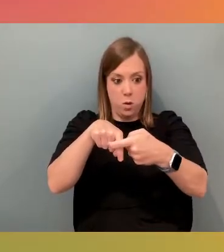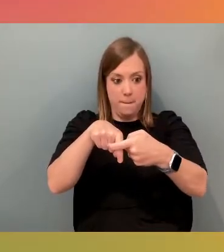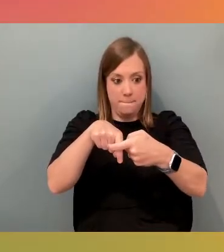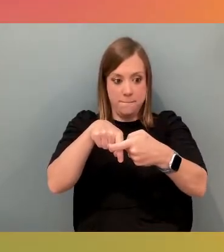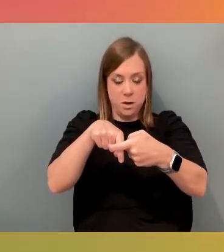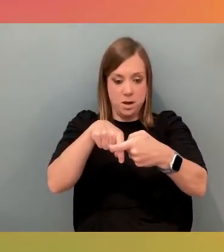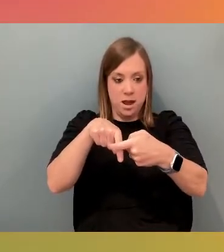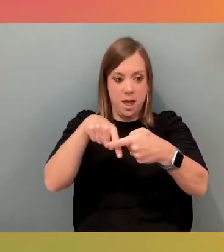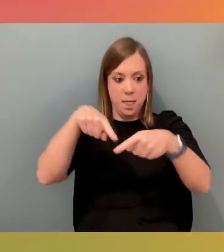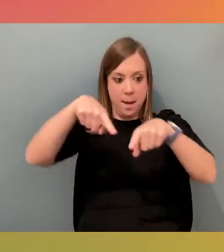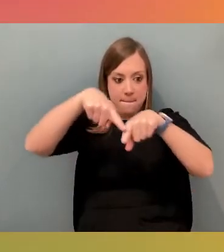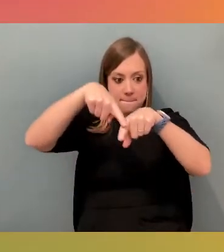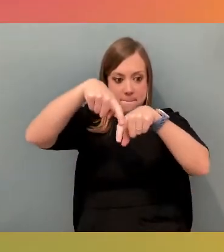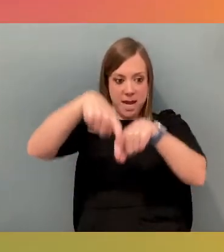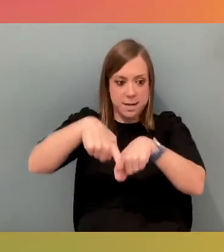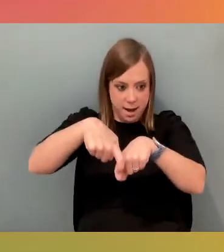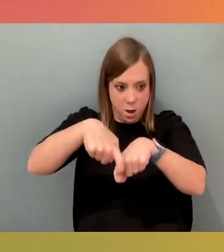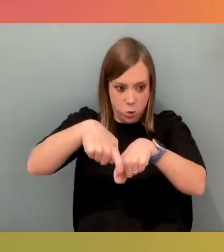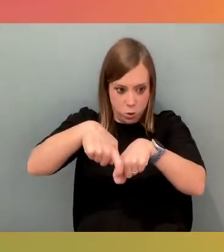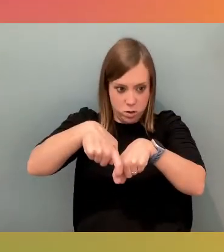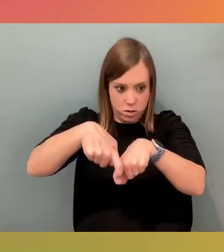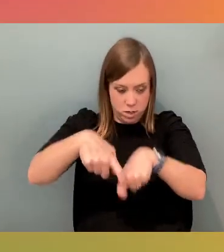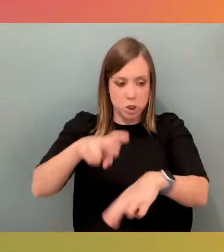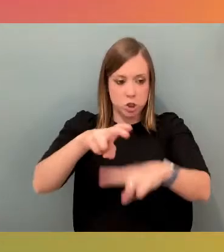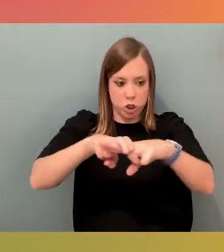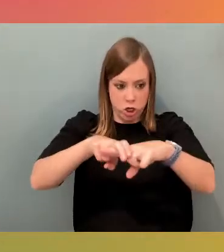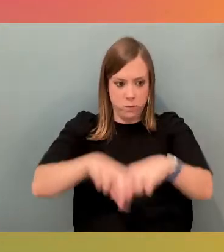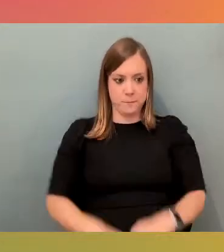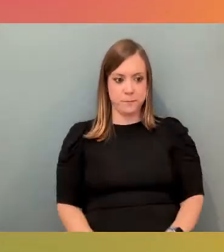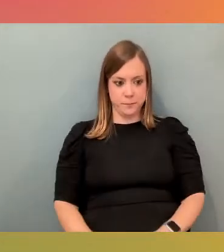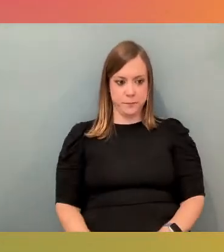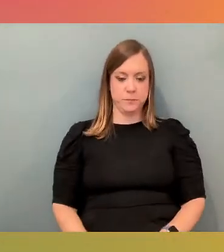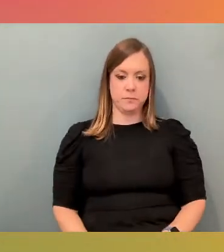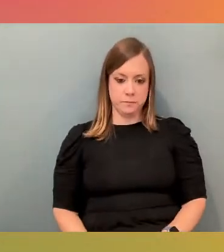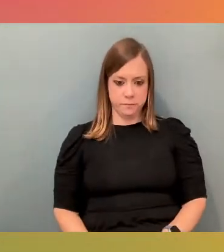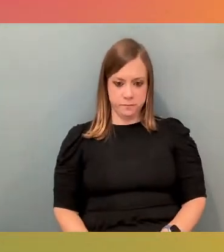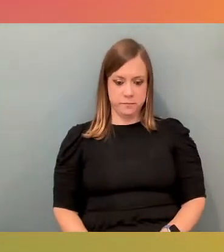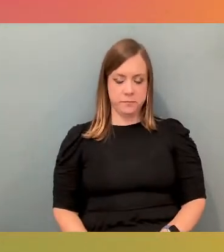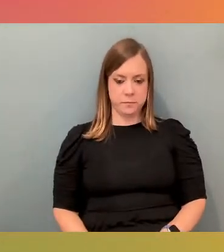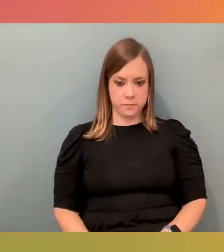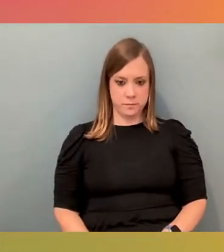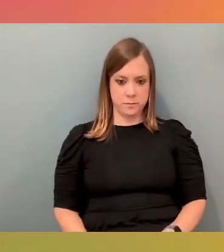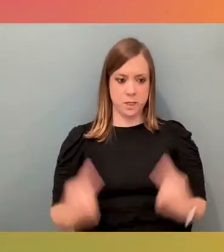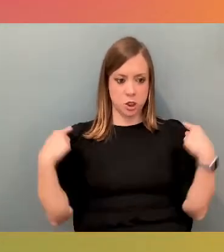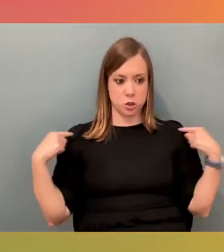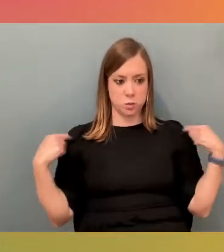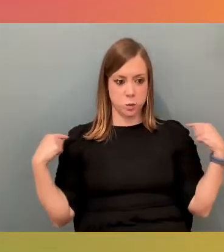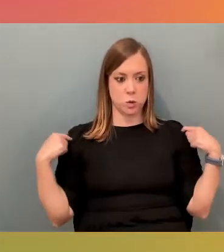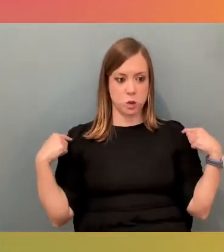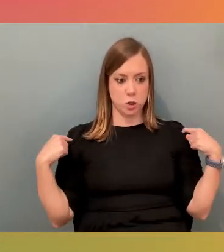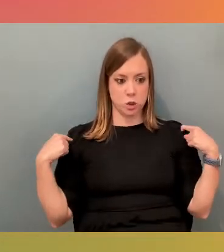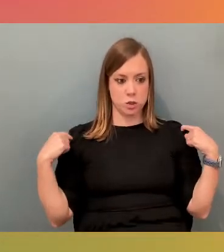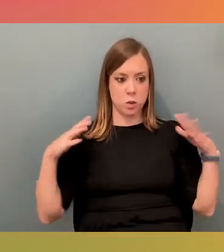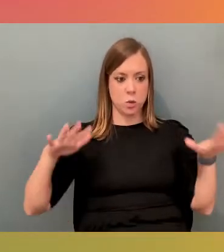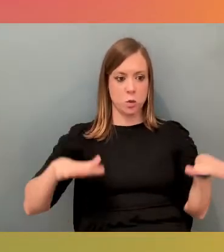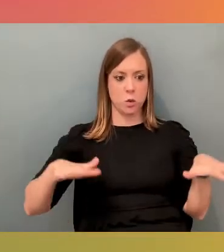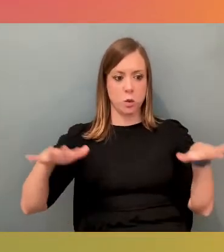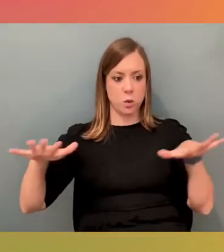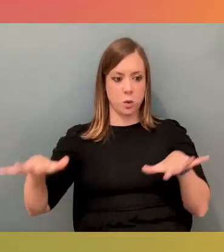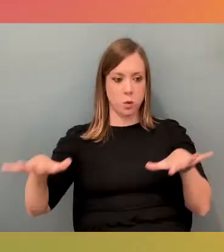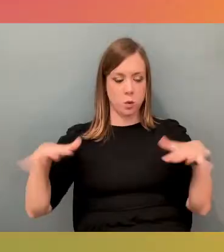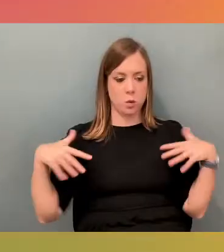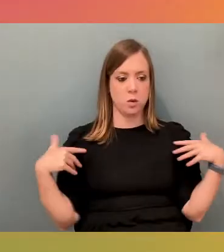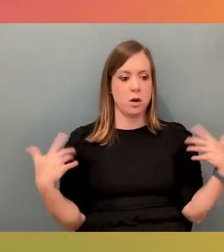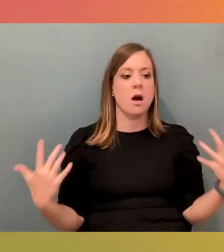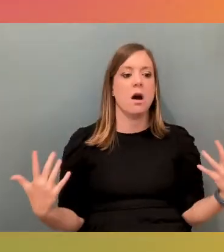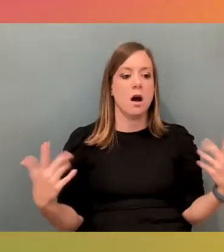when you feel ready, making your way to that chair pose. Shoulders are relaxed. We're unclenching our